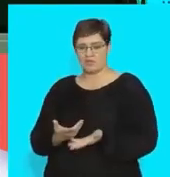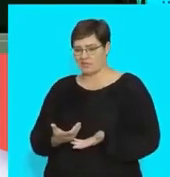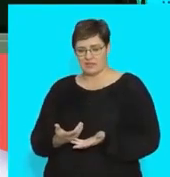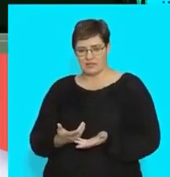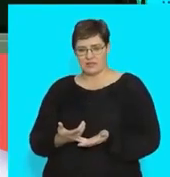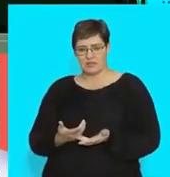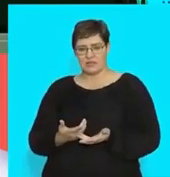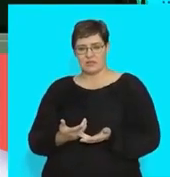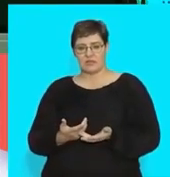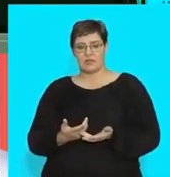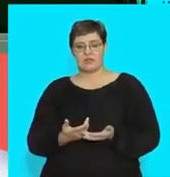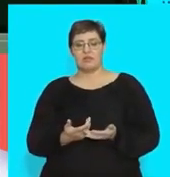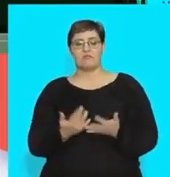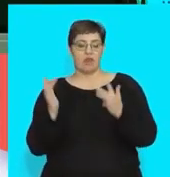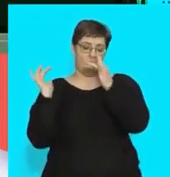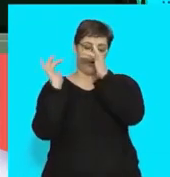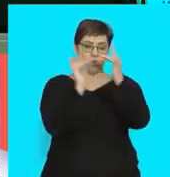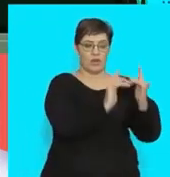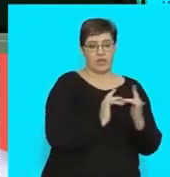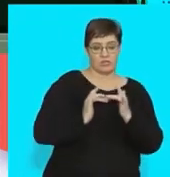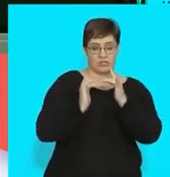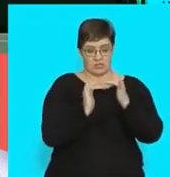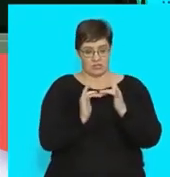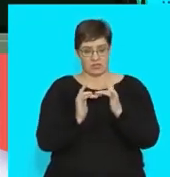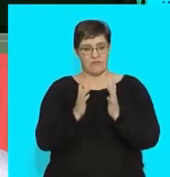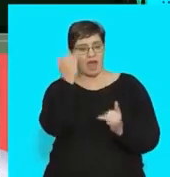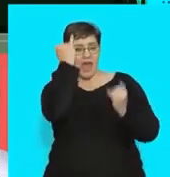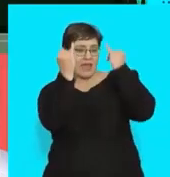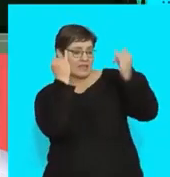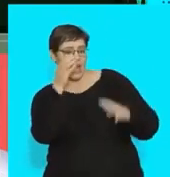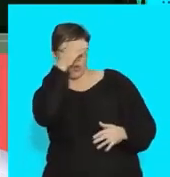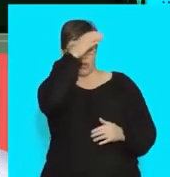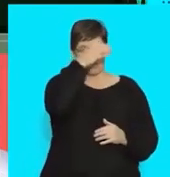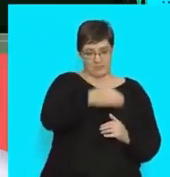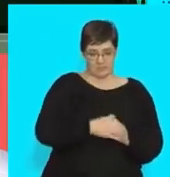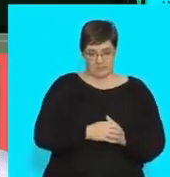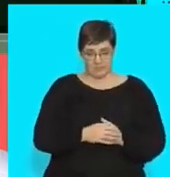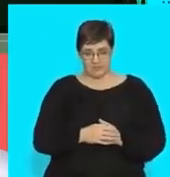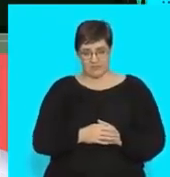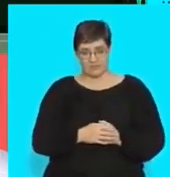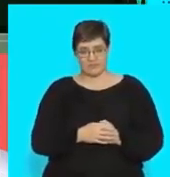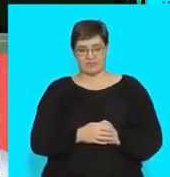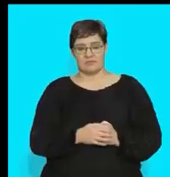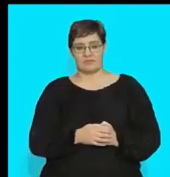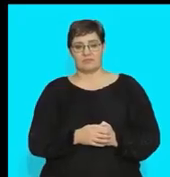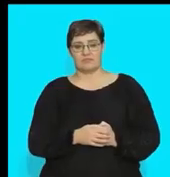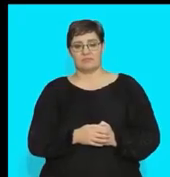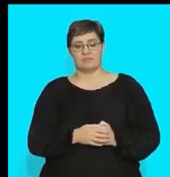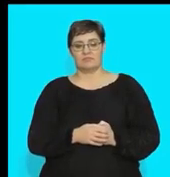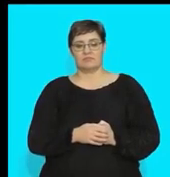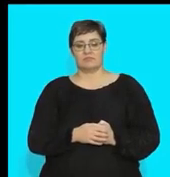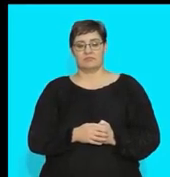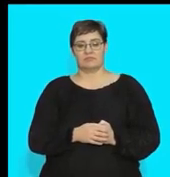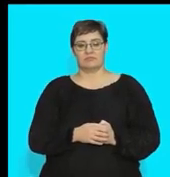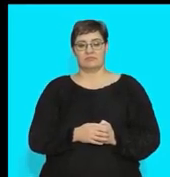box. It's an interconnection, right, of ideas and concepts that you need to understand here.